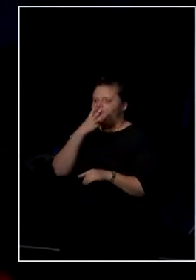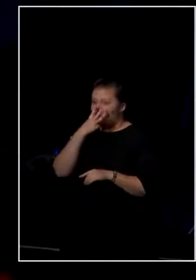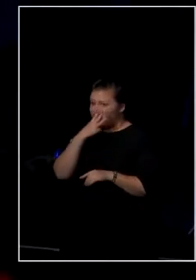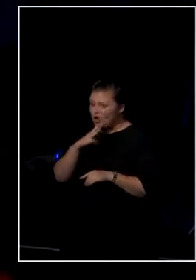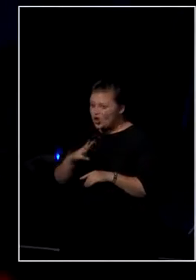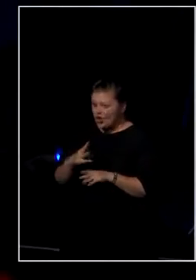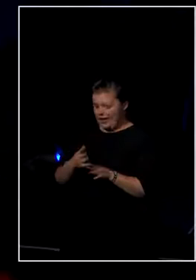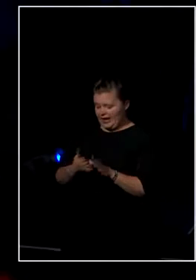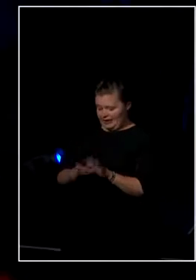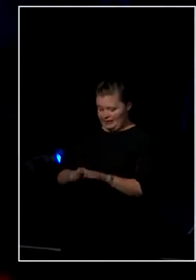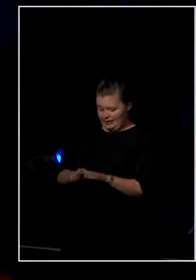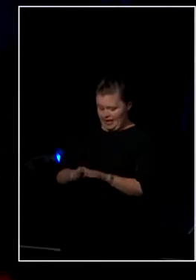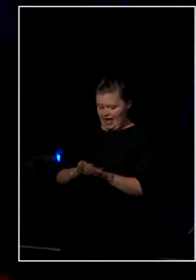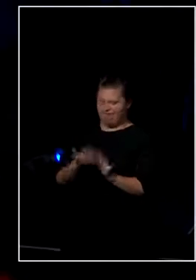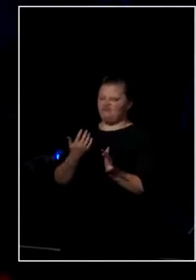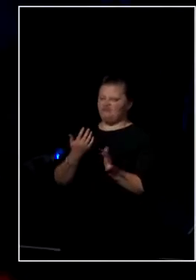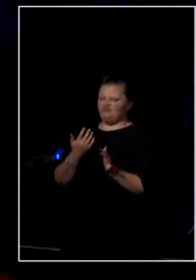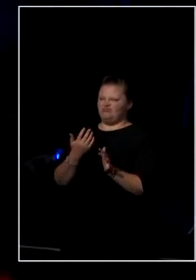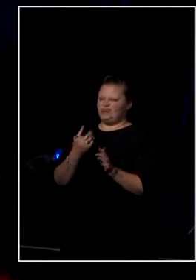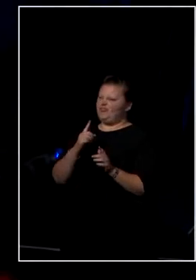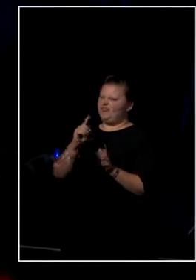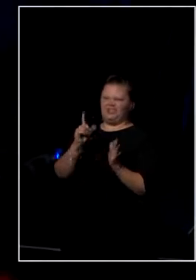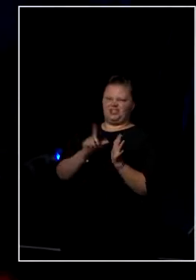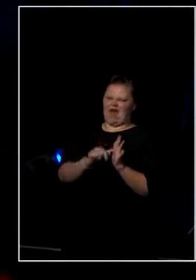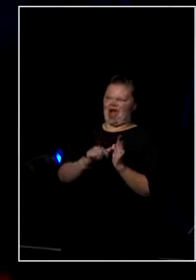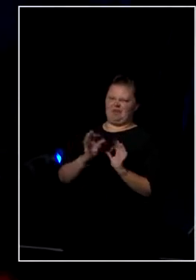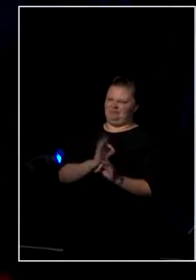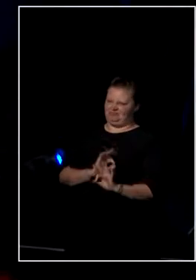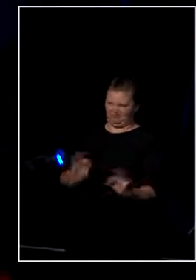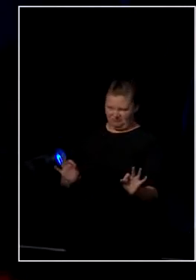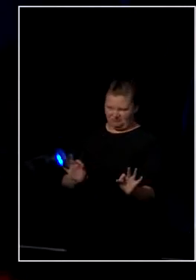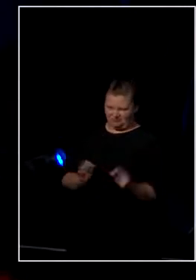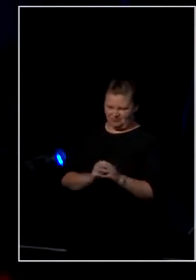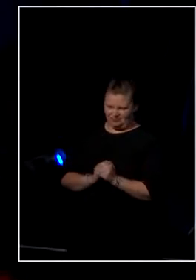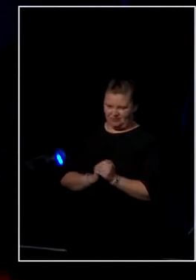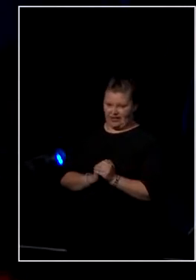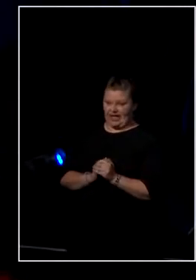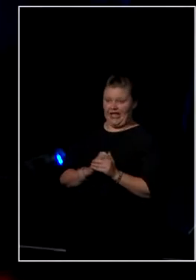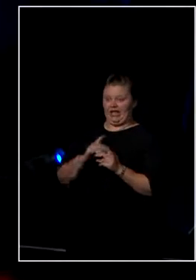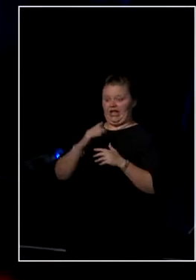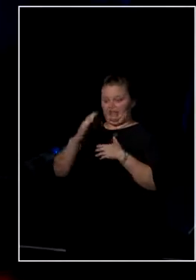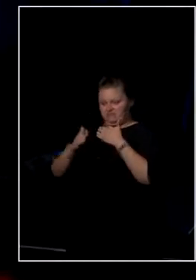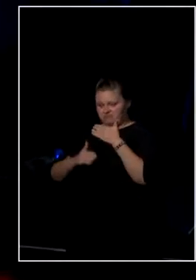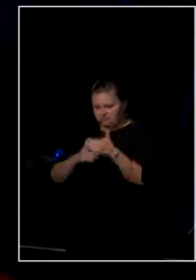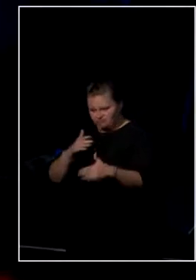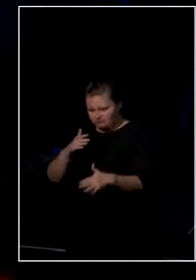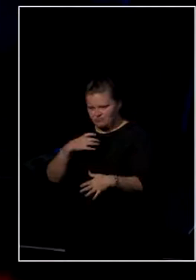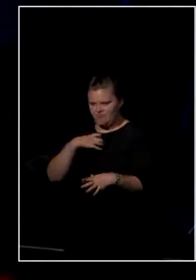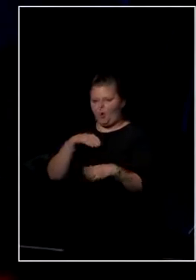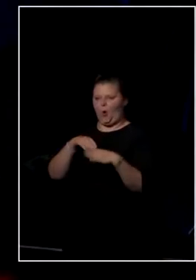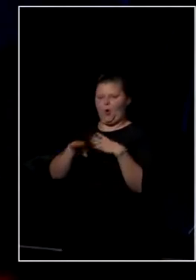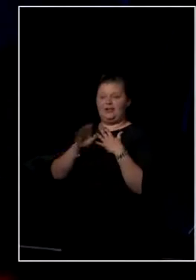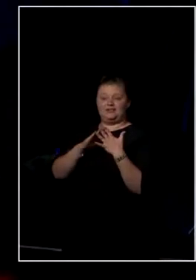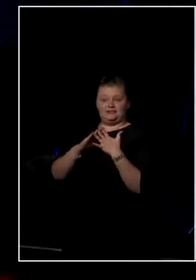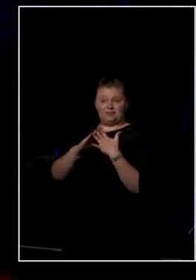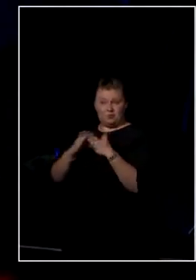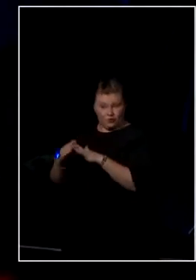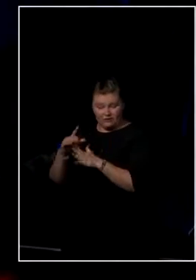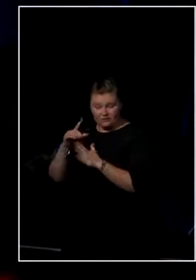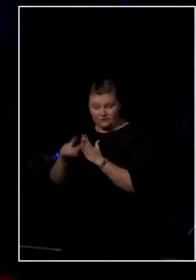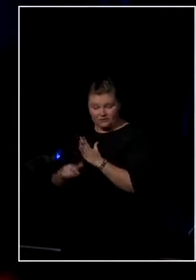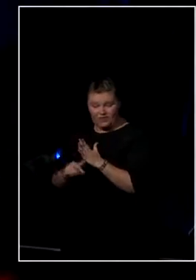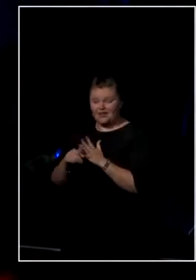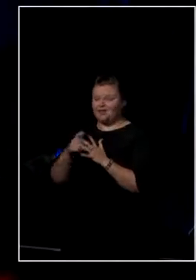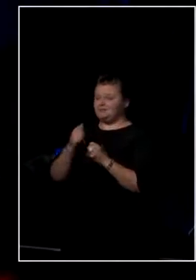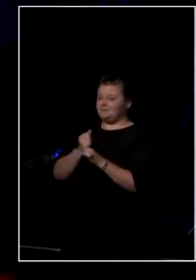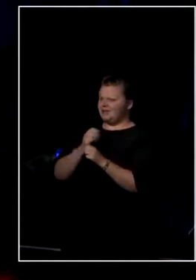I got rejected the first time, and then I started getting into the disability community, and I made friends with some people,